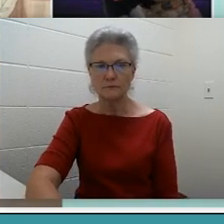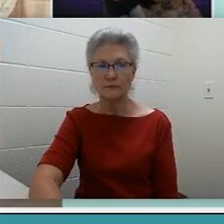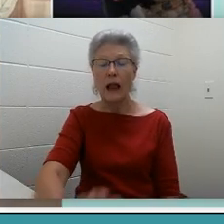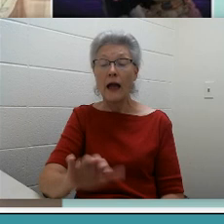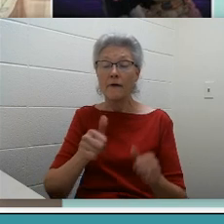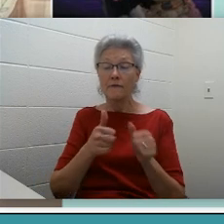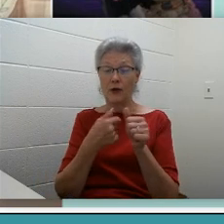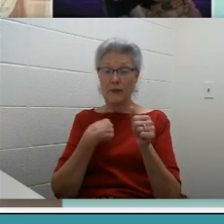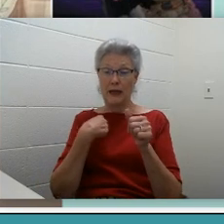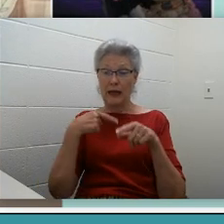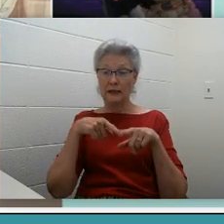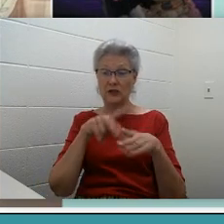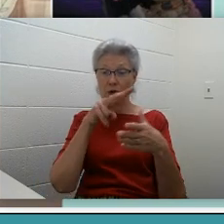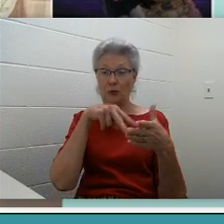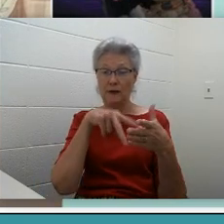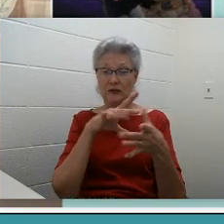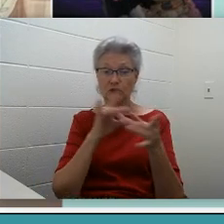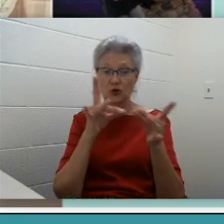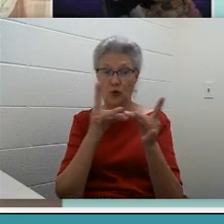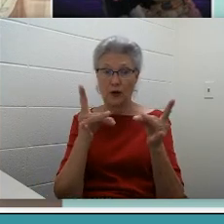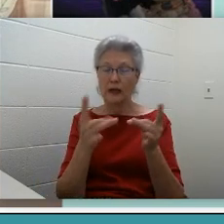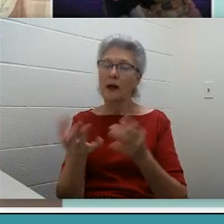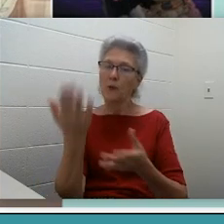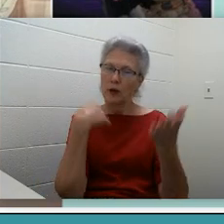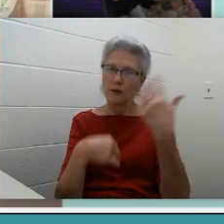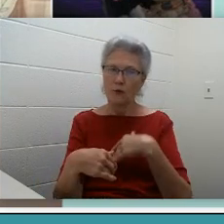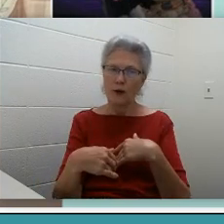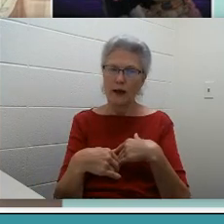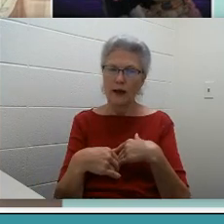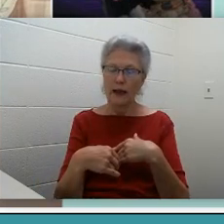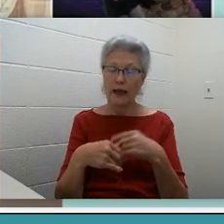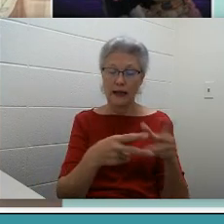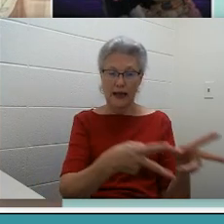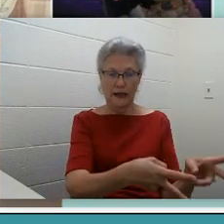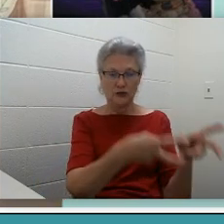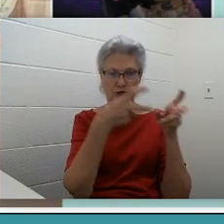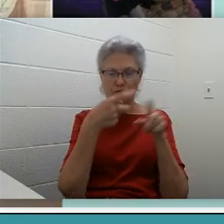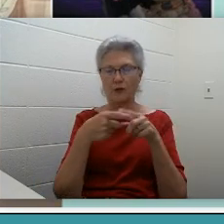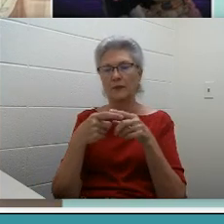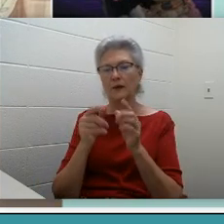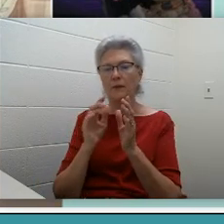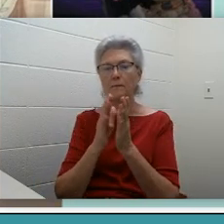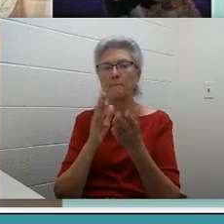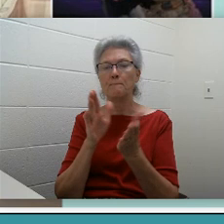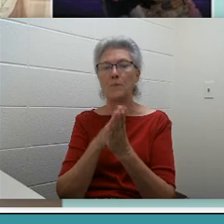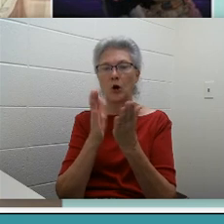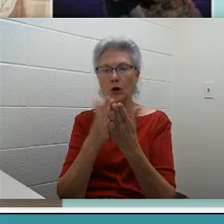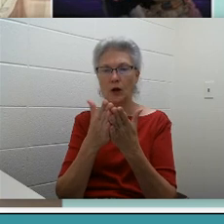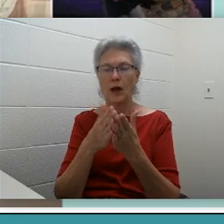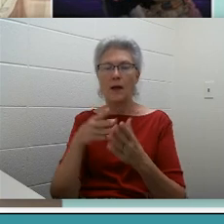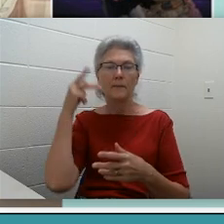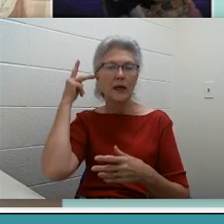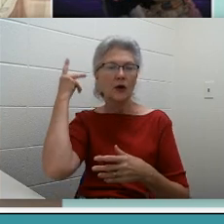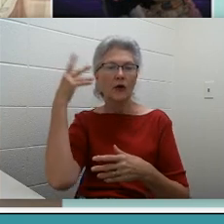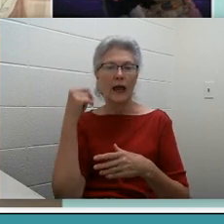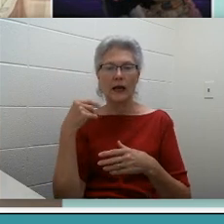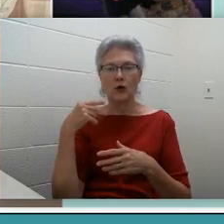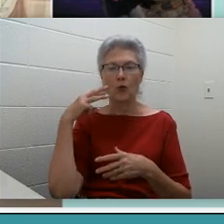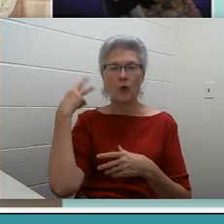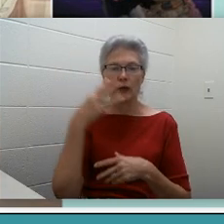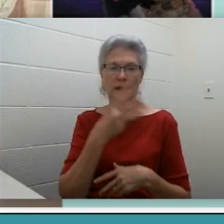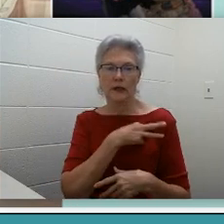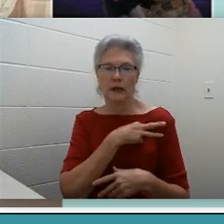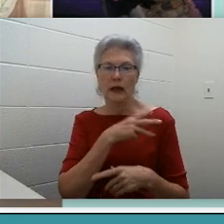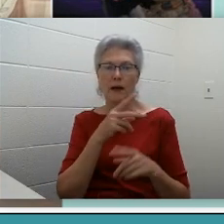Follow along as I read the story Come Away, Come Away, an excerpt from the novel Peter and Wendy by